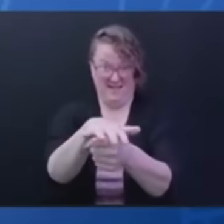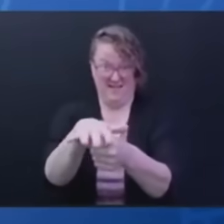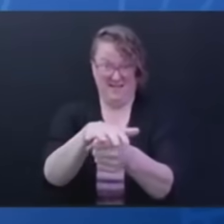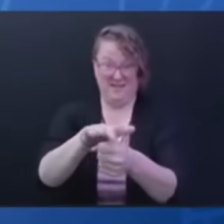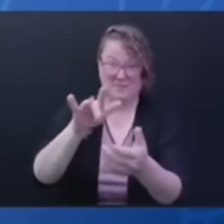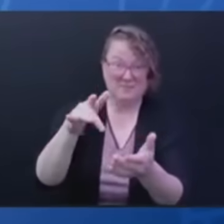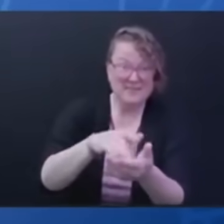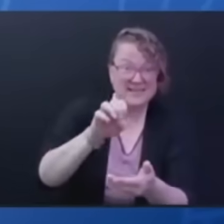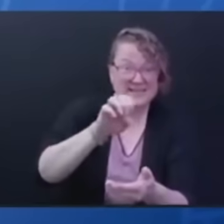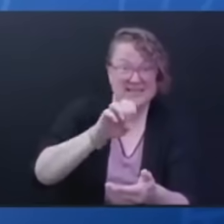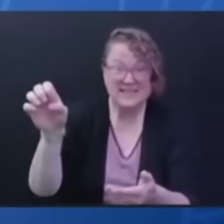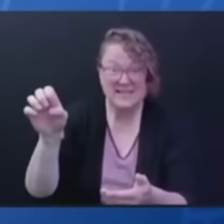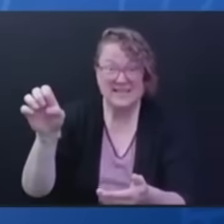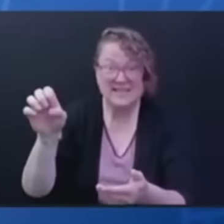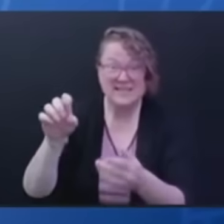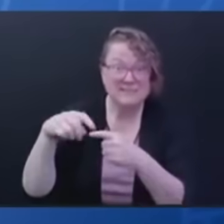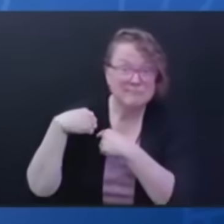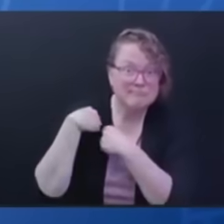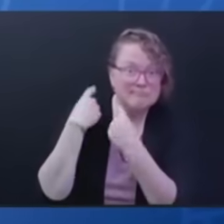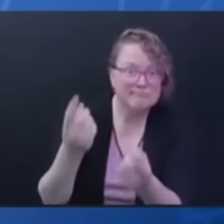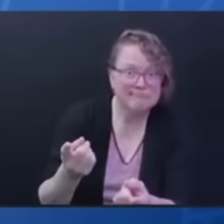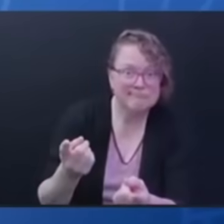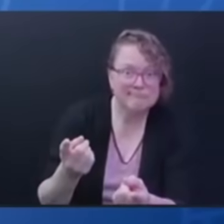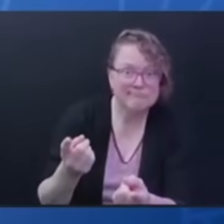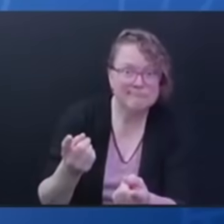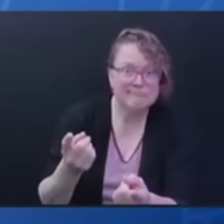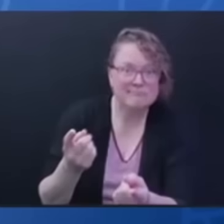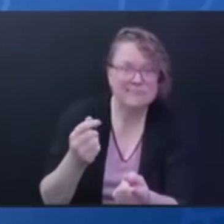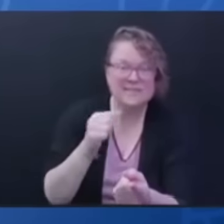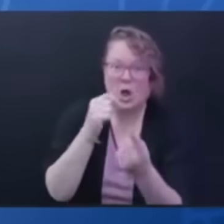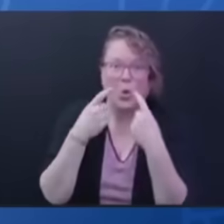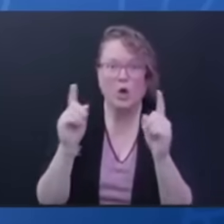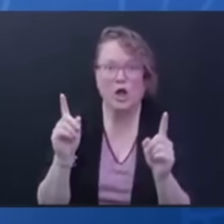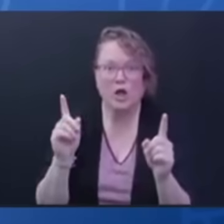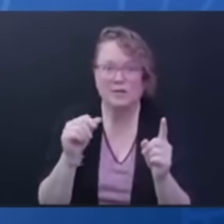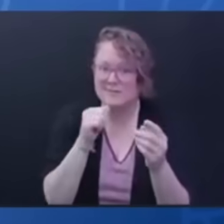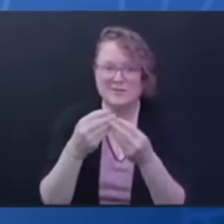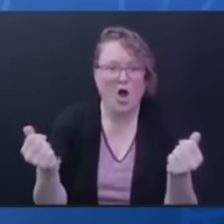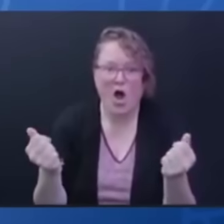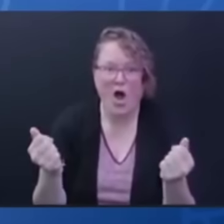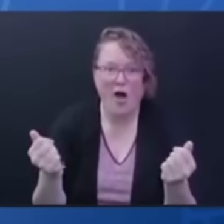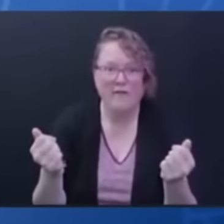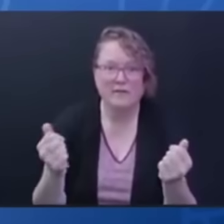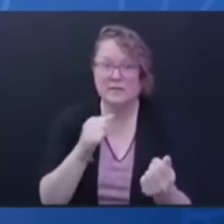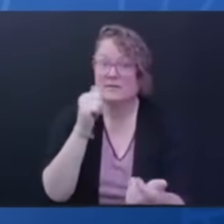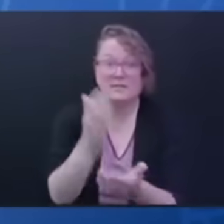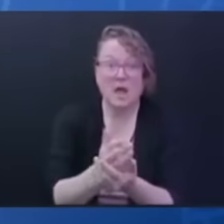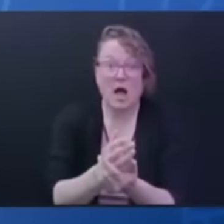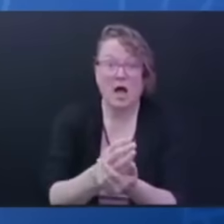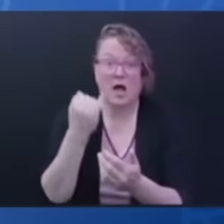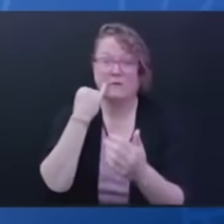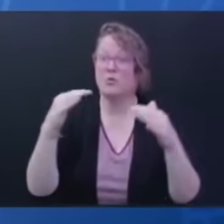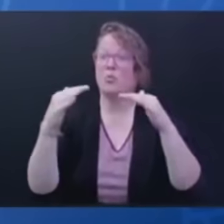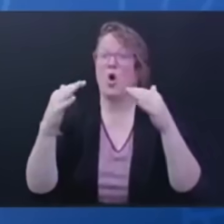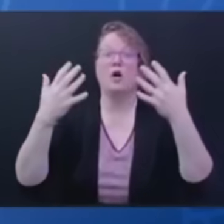for generations, proven that it is not a solution, because it never ends. There has to be a change in that regard.